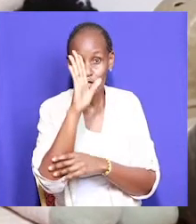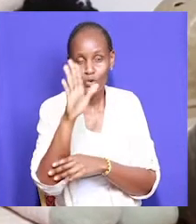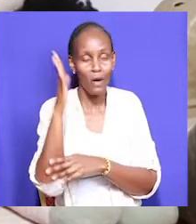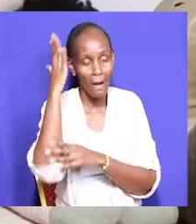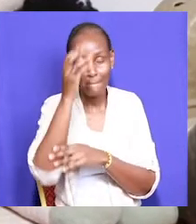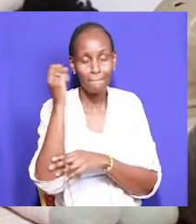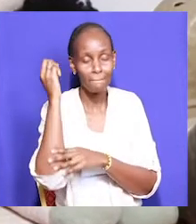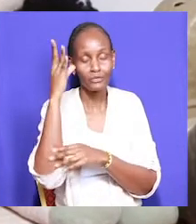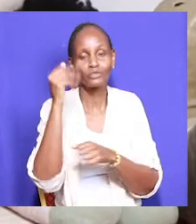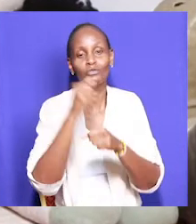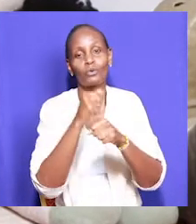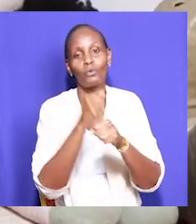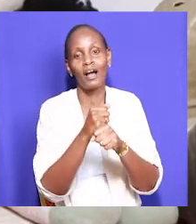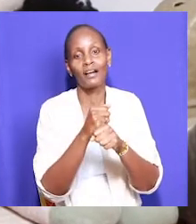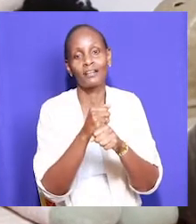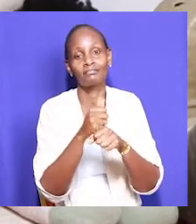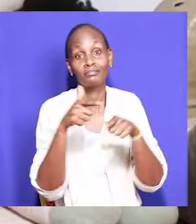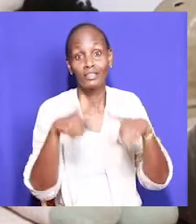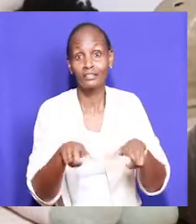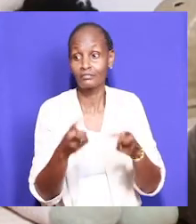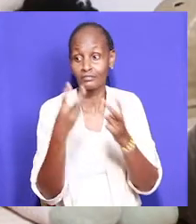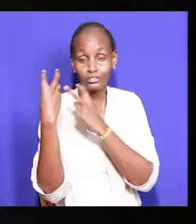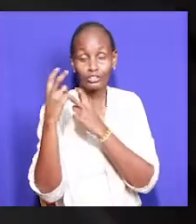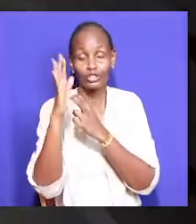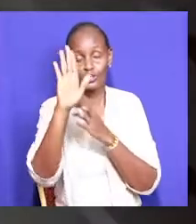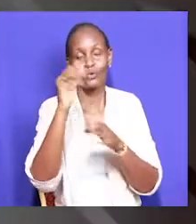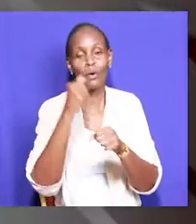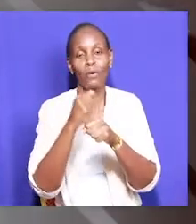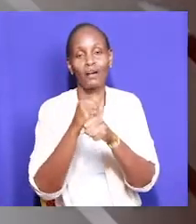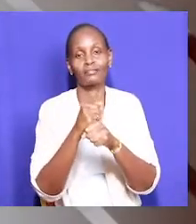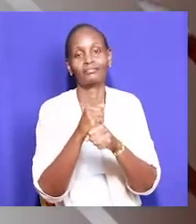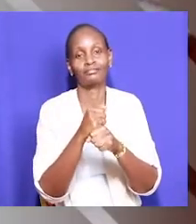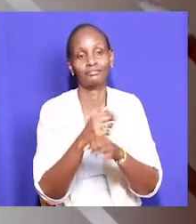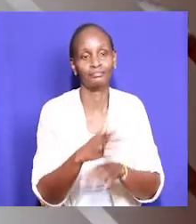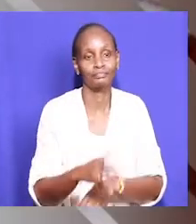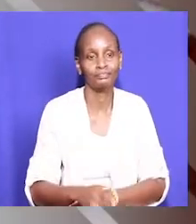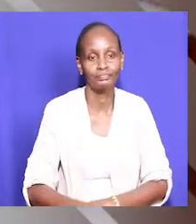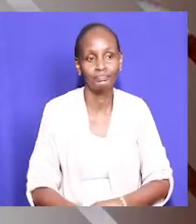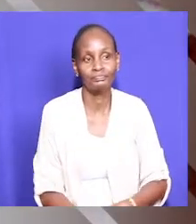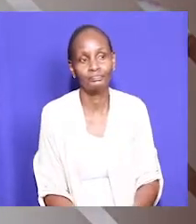work. Can we have a look at some of the work?